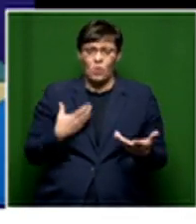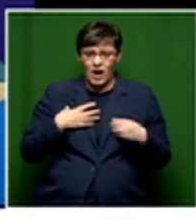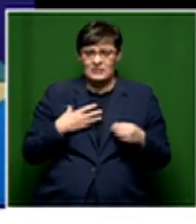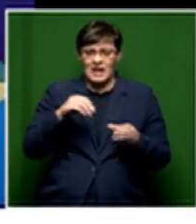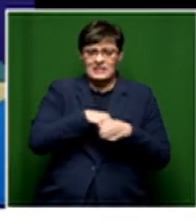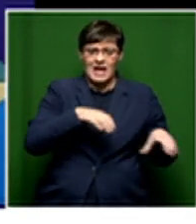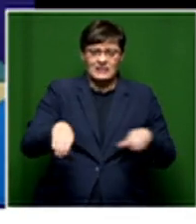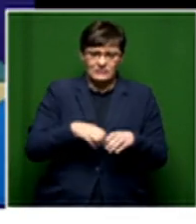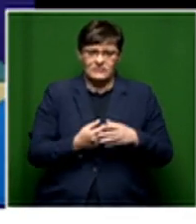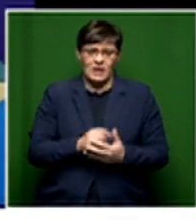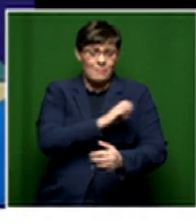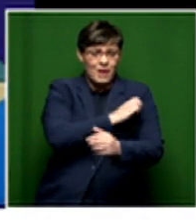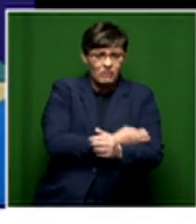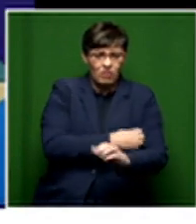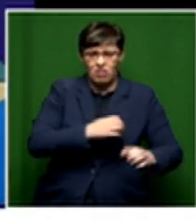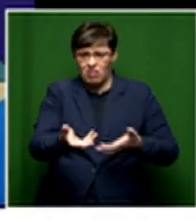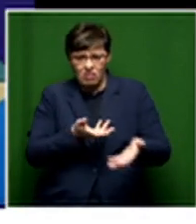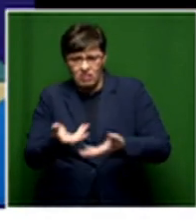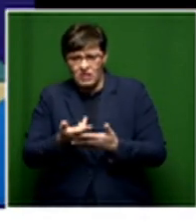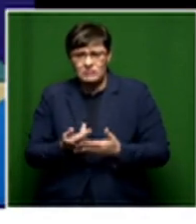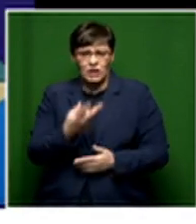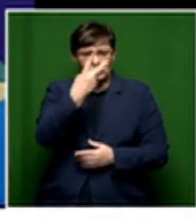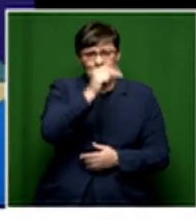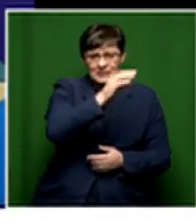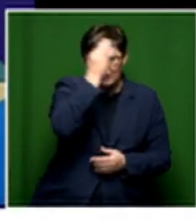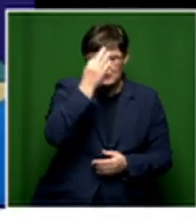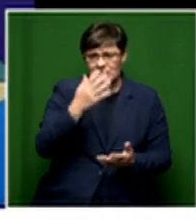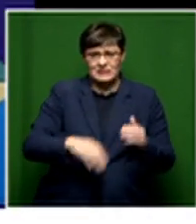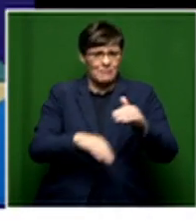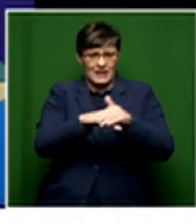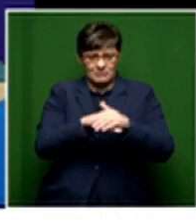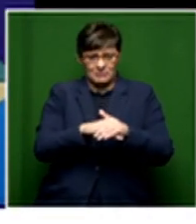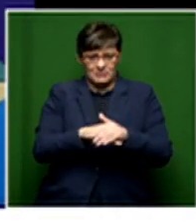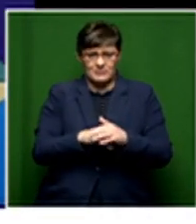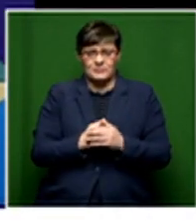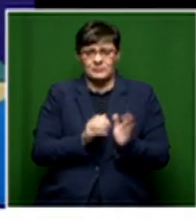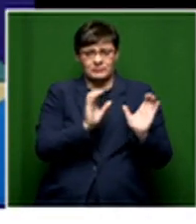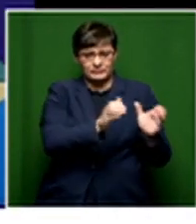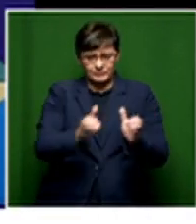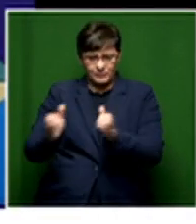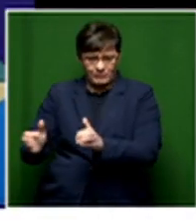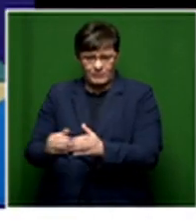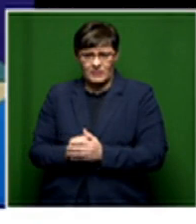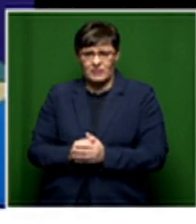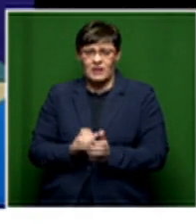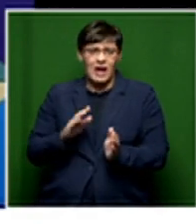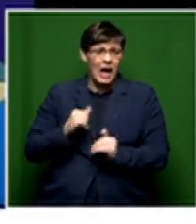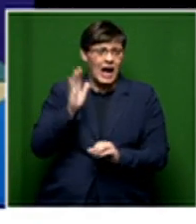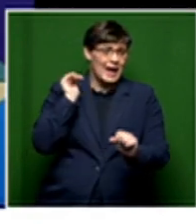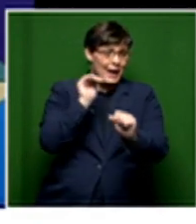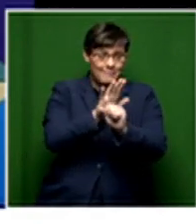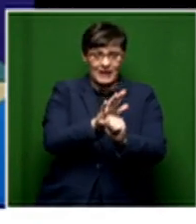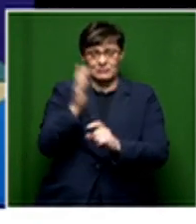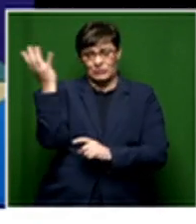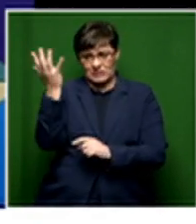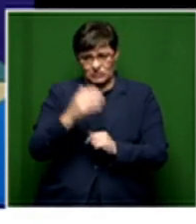and powerful interactions. So they're really going to be 20-minute sessions maximum, high impact presentations.